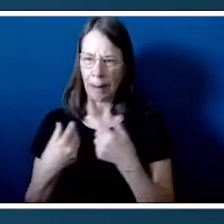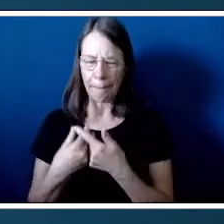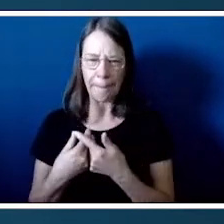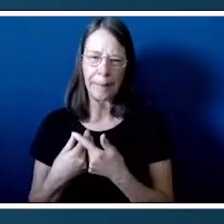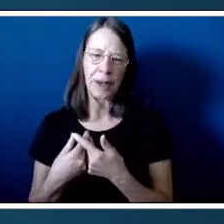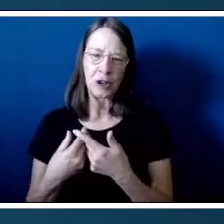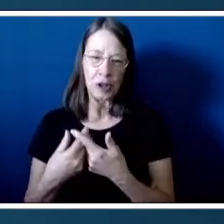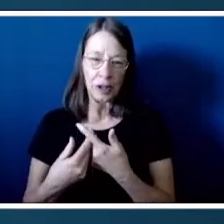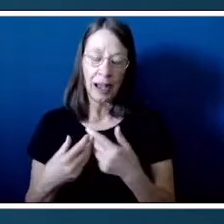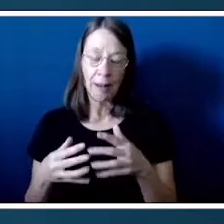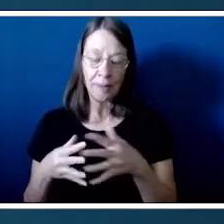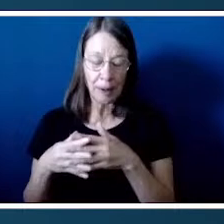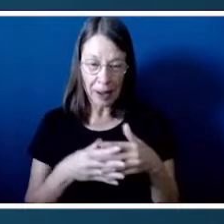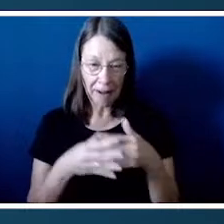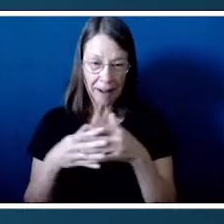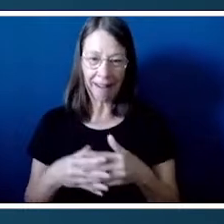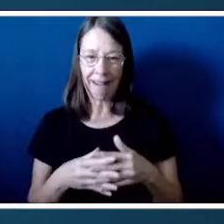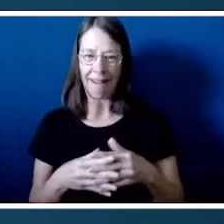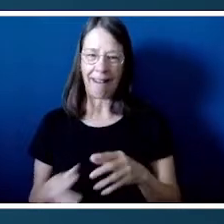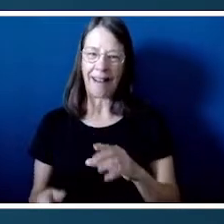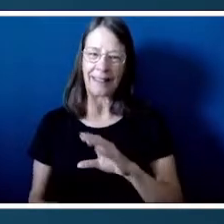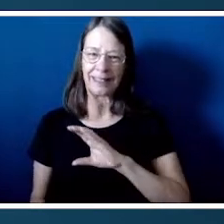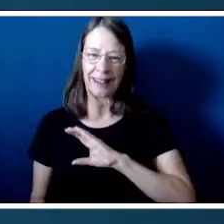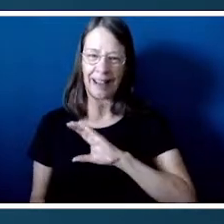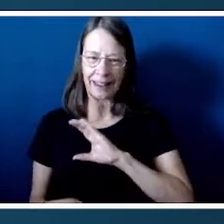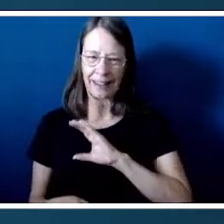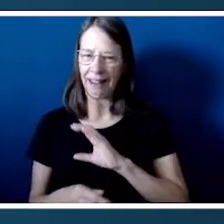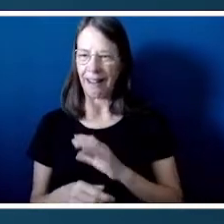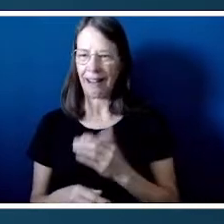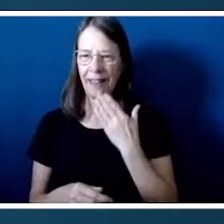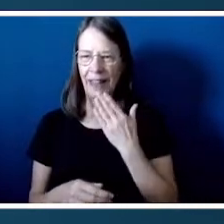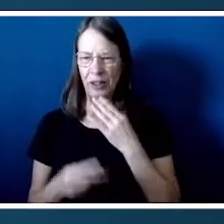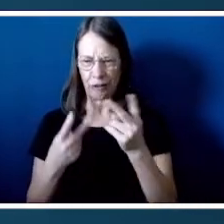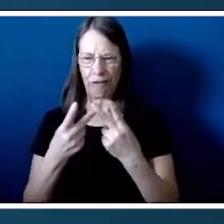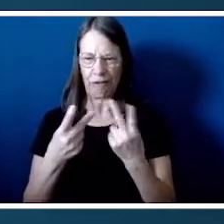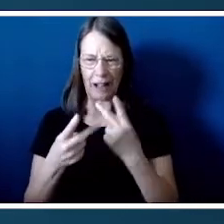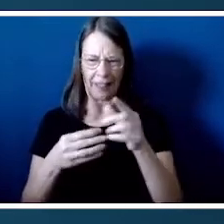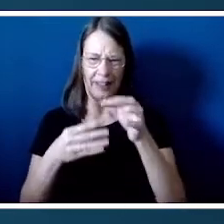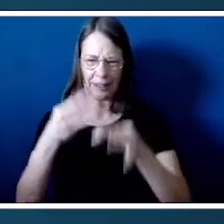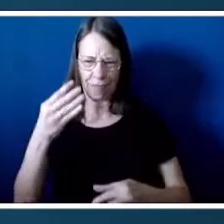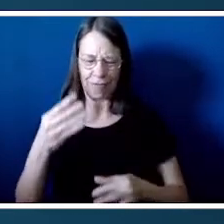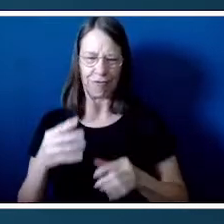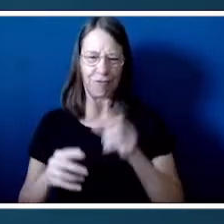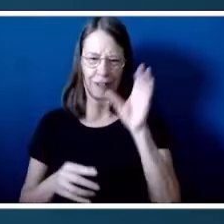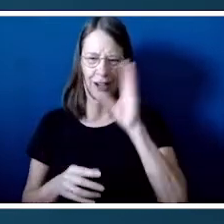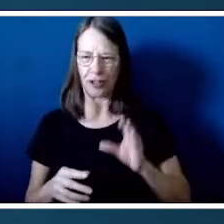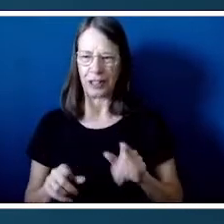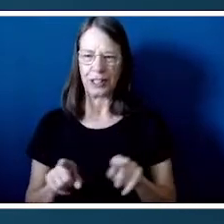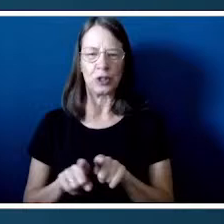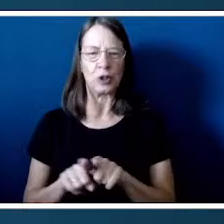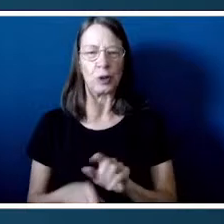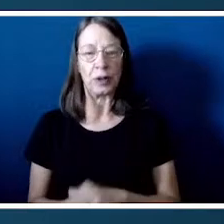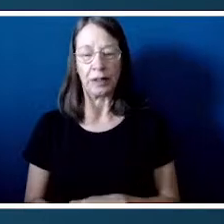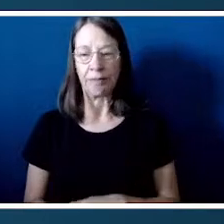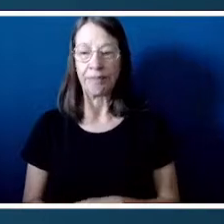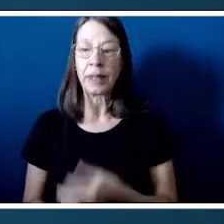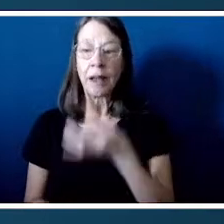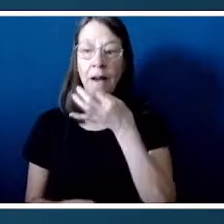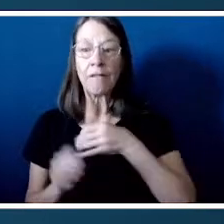you to those who are joining online from overseas as well. Just a few housekeeping